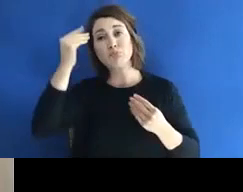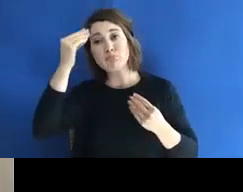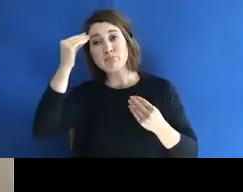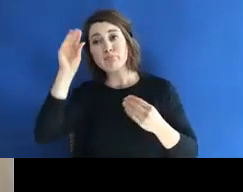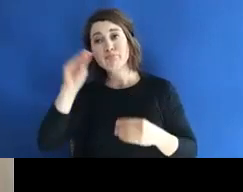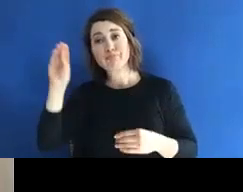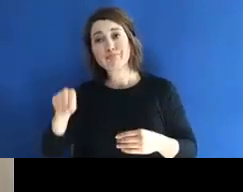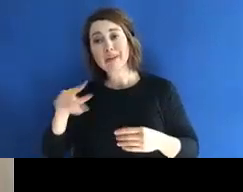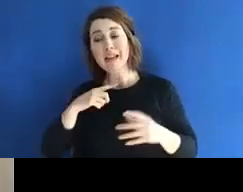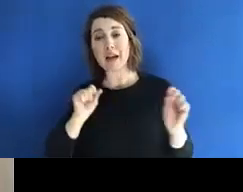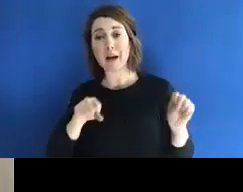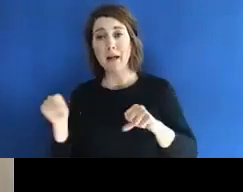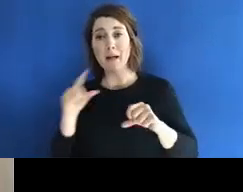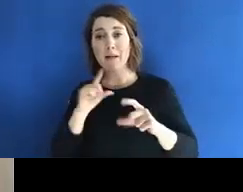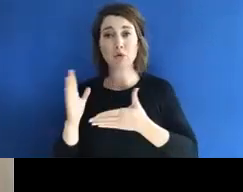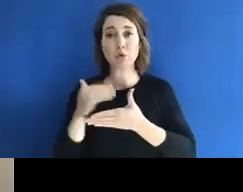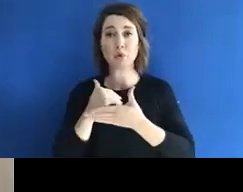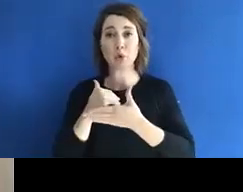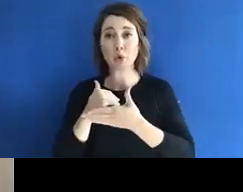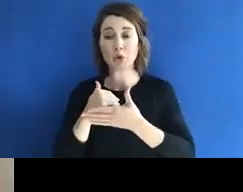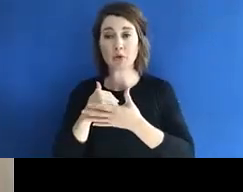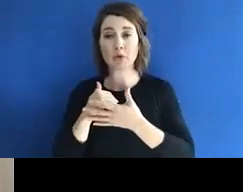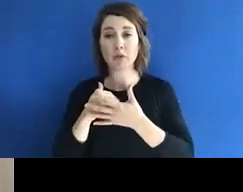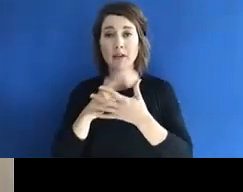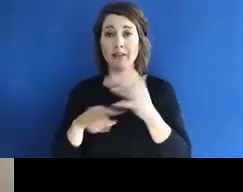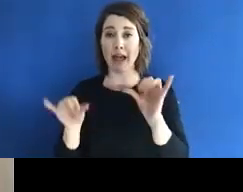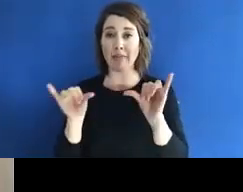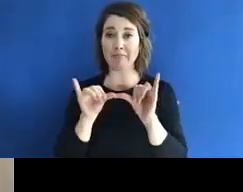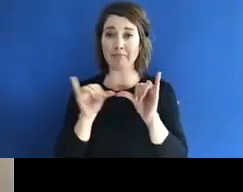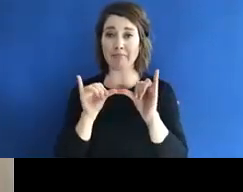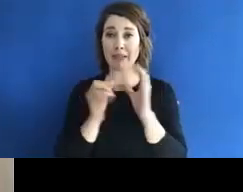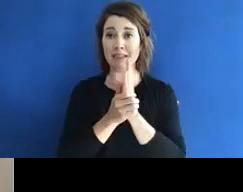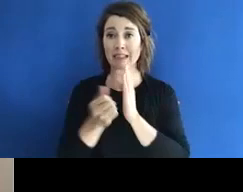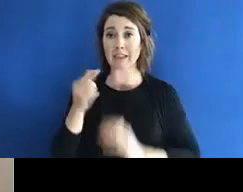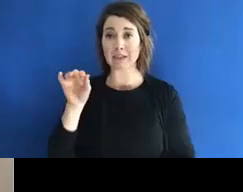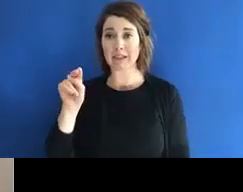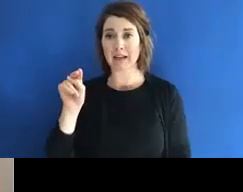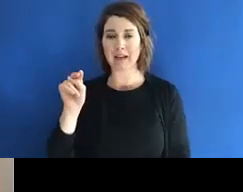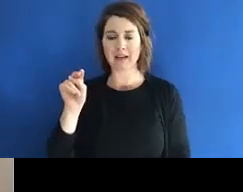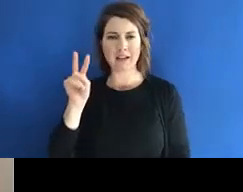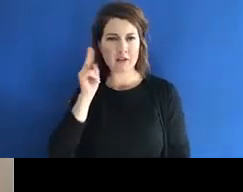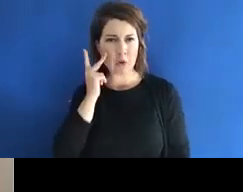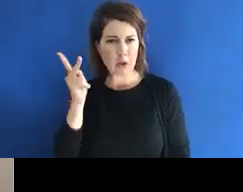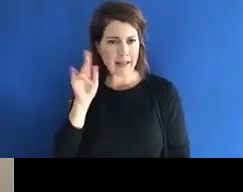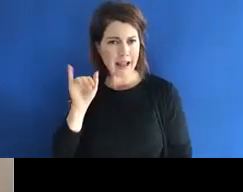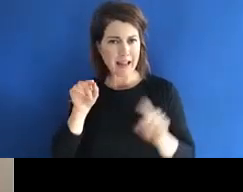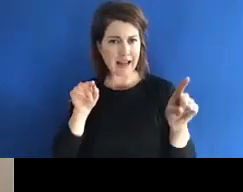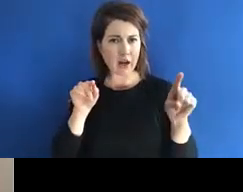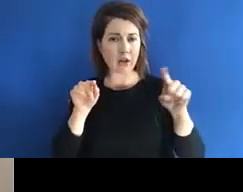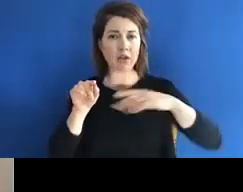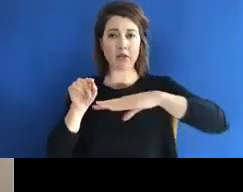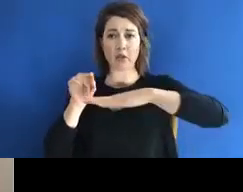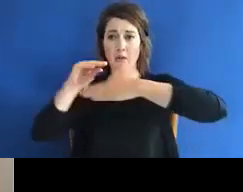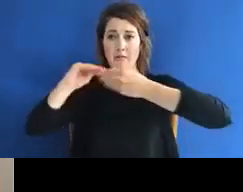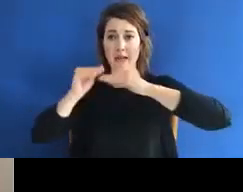receive or earn a measurable skills gain, to look at that metric, the numerator is the measurable